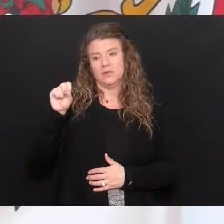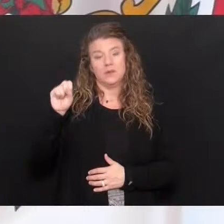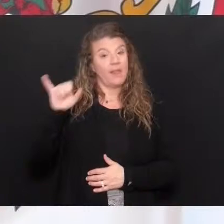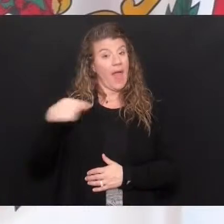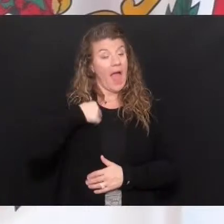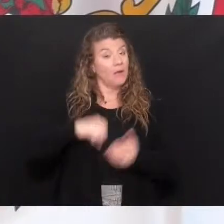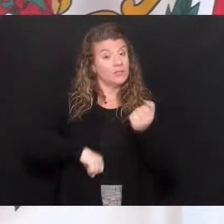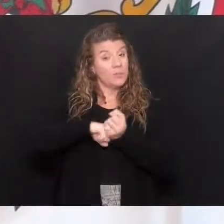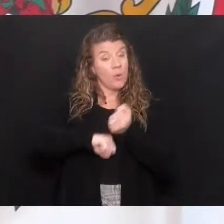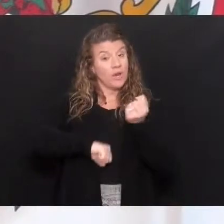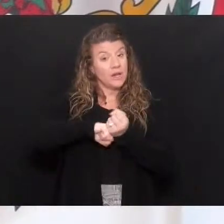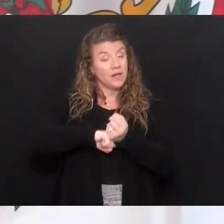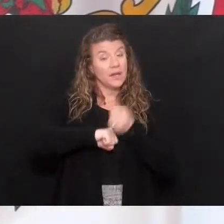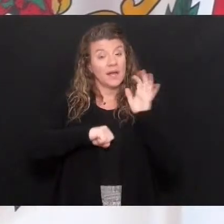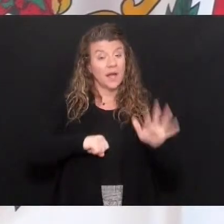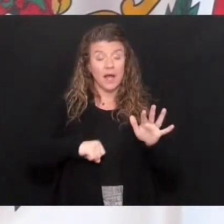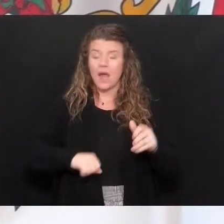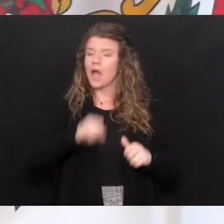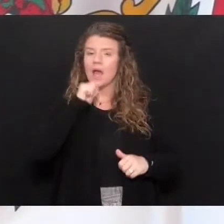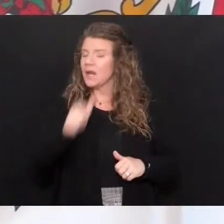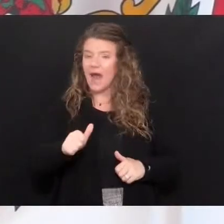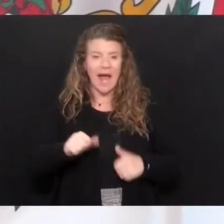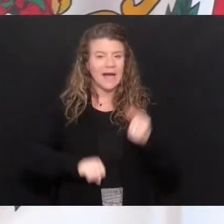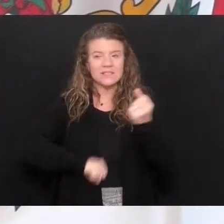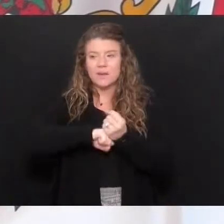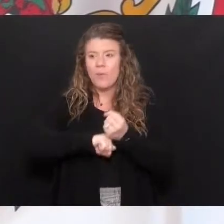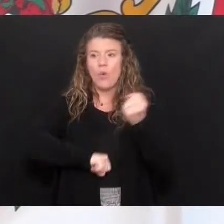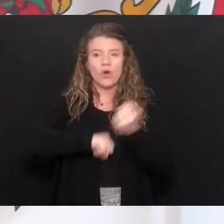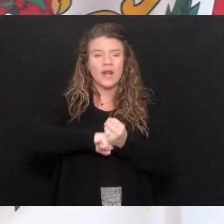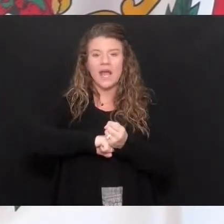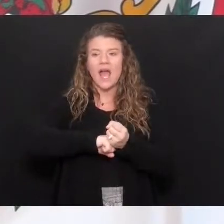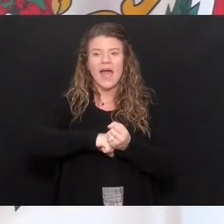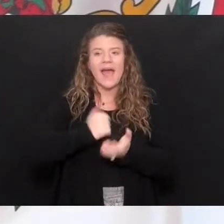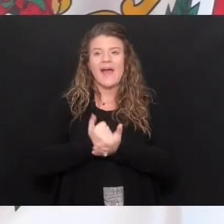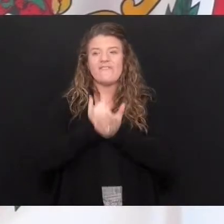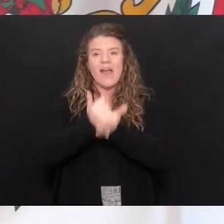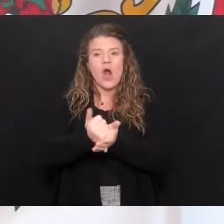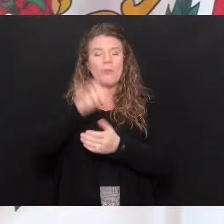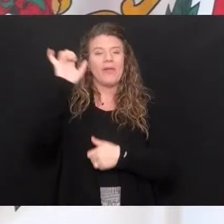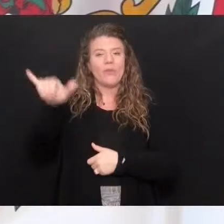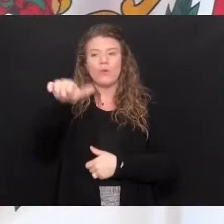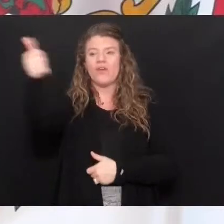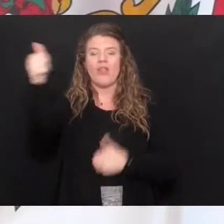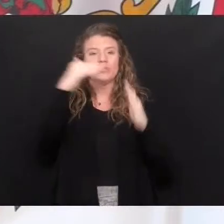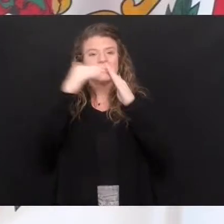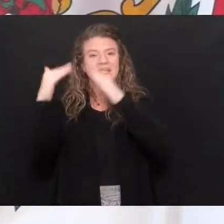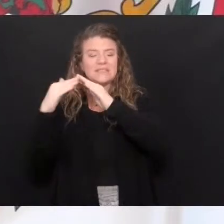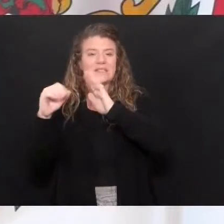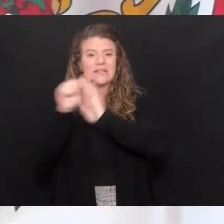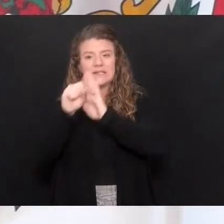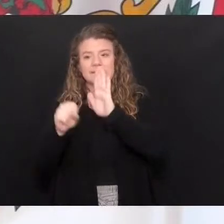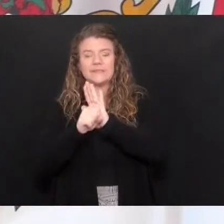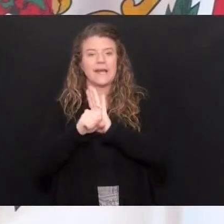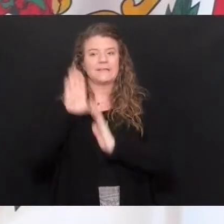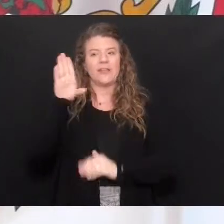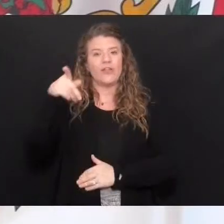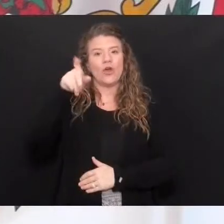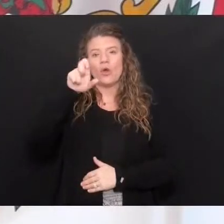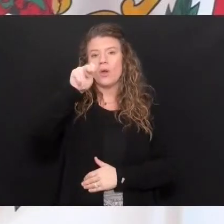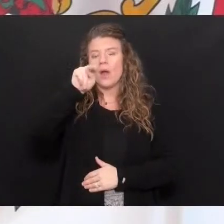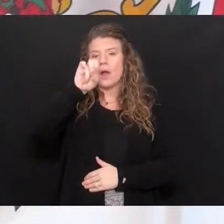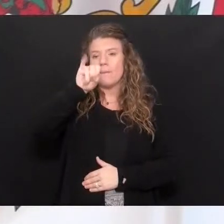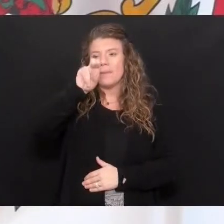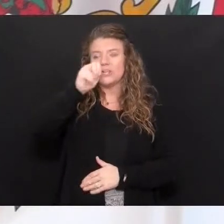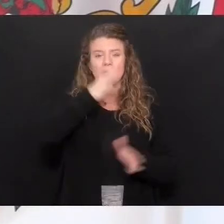of, not supportive of bailing out these cities and these states or pension plans and all that